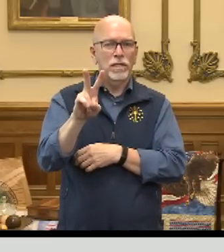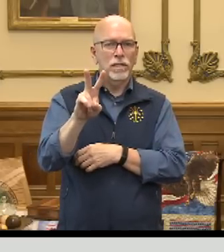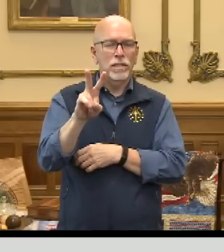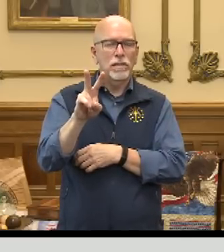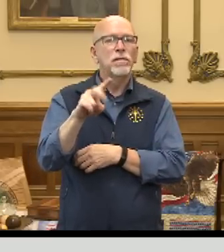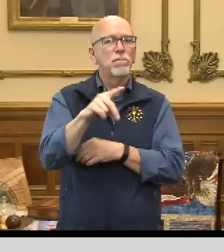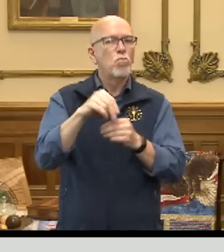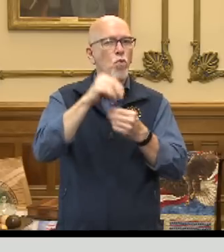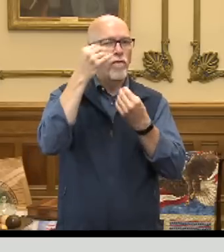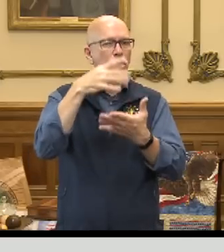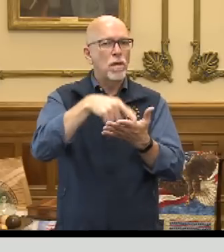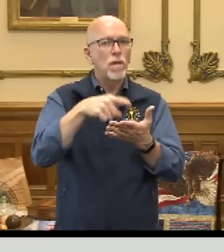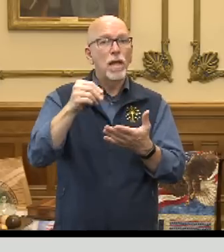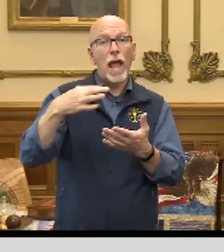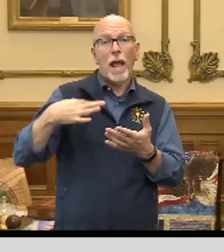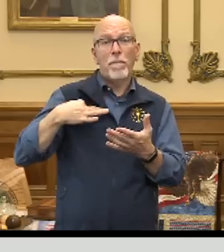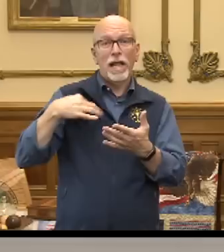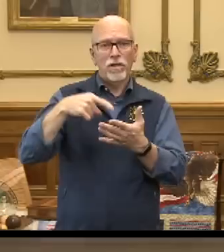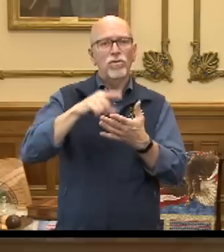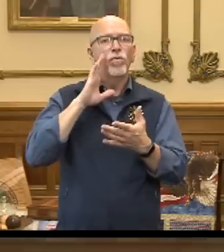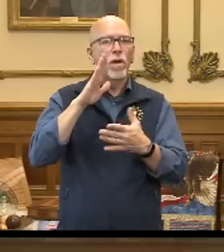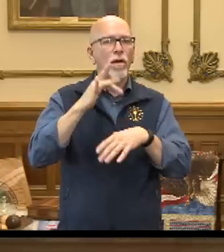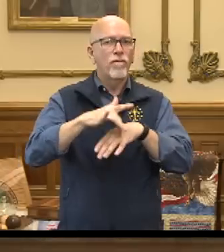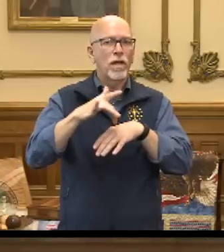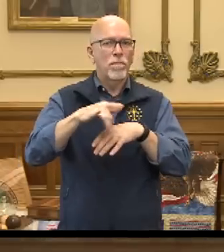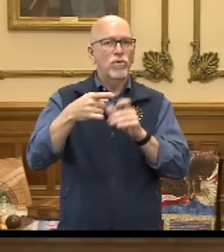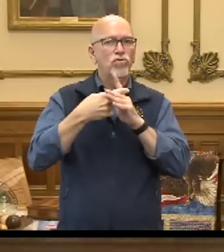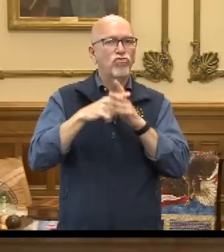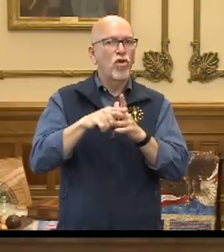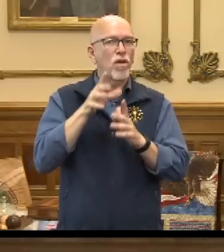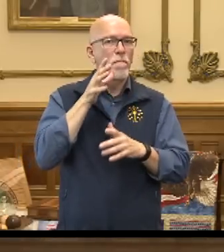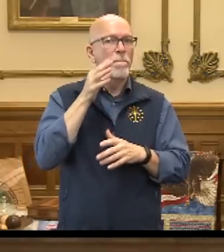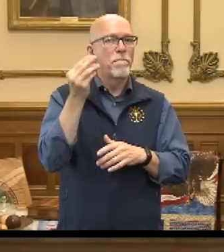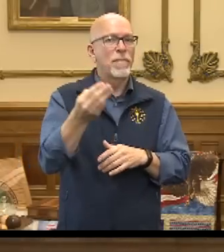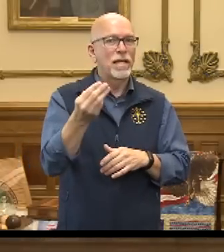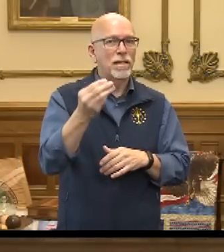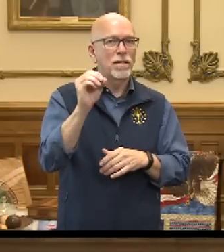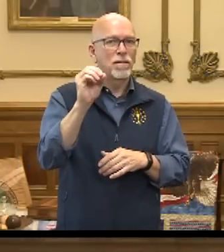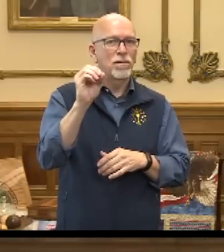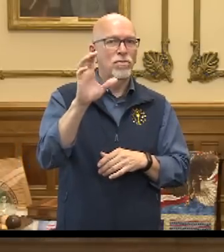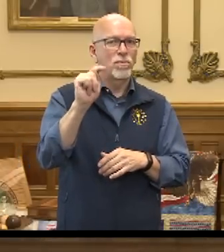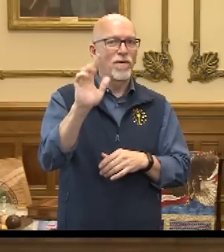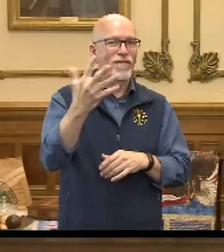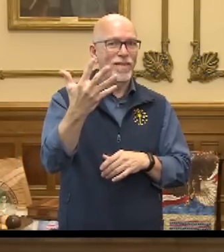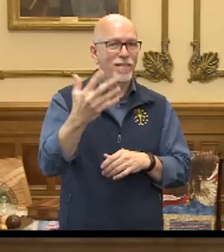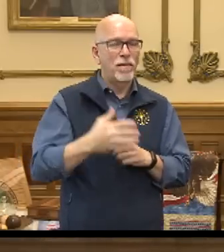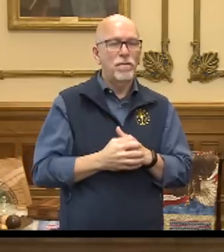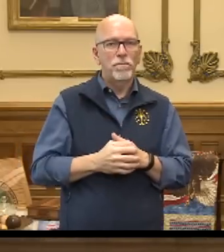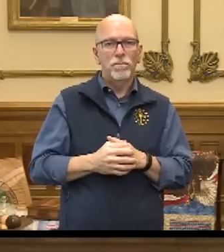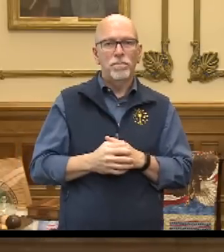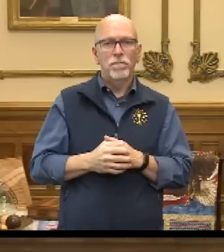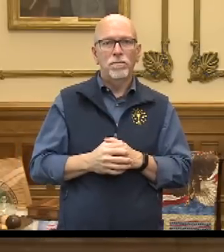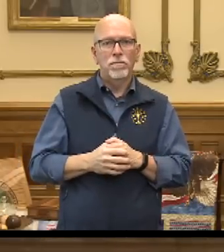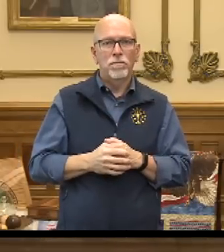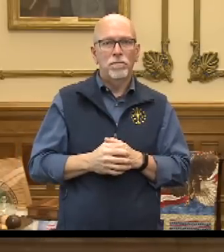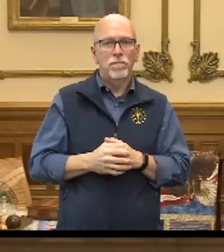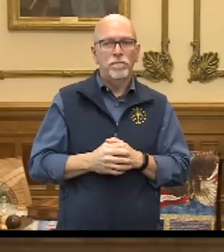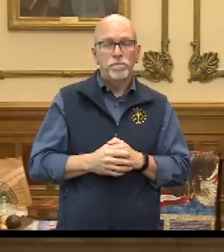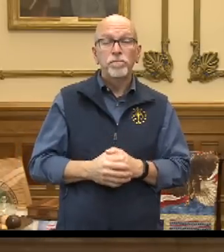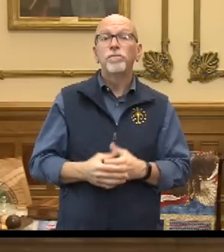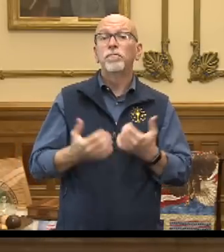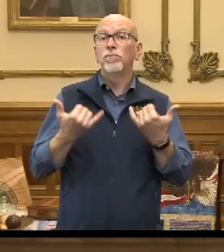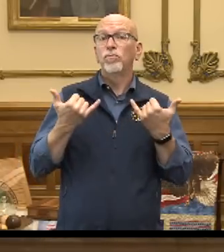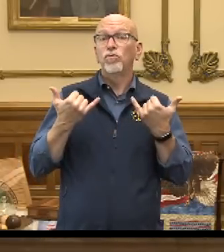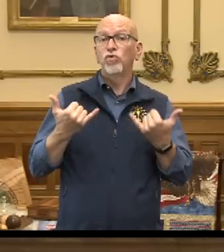isda.in.gov, and applications will be available starting Monday, October the 5th. Also